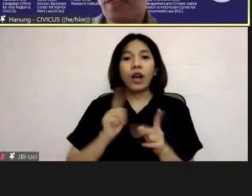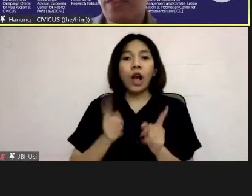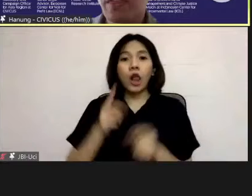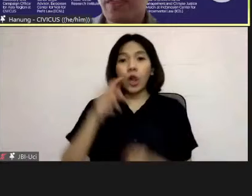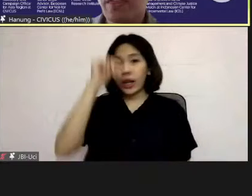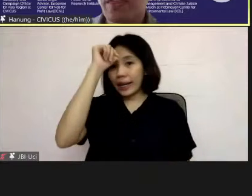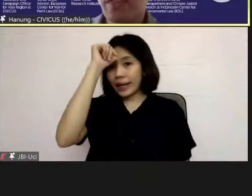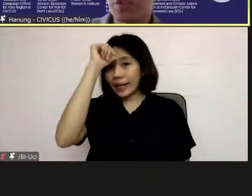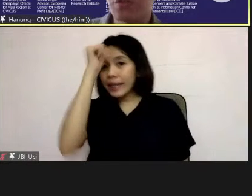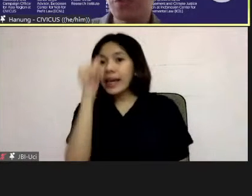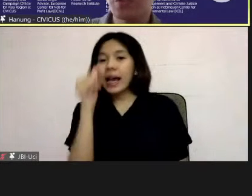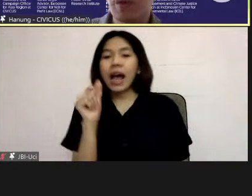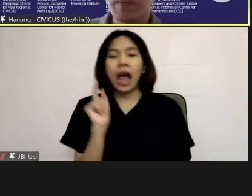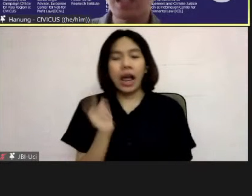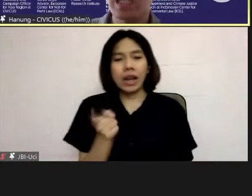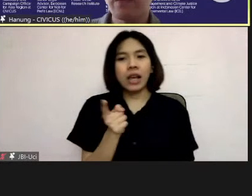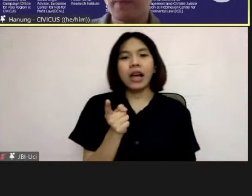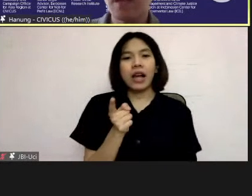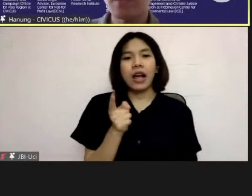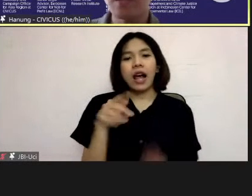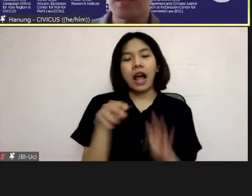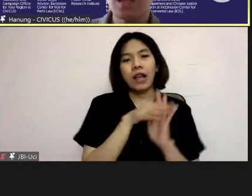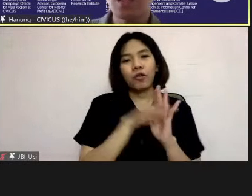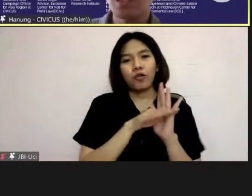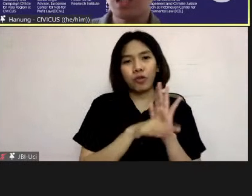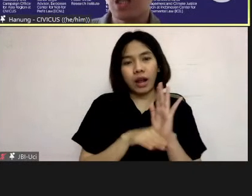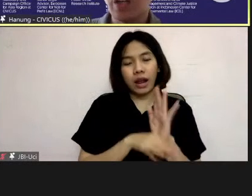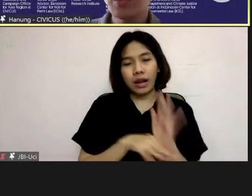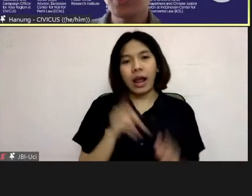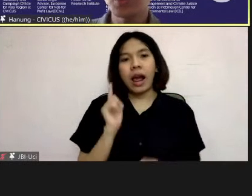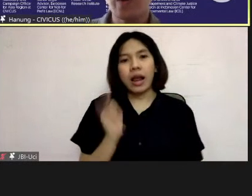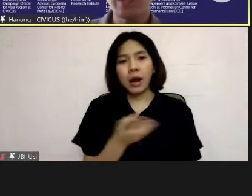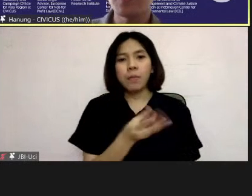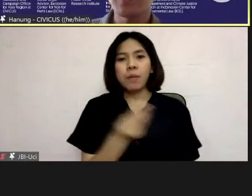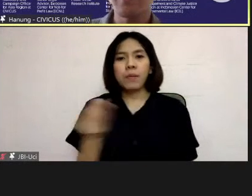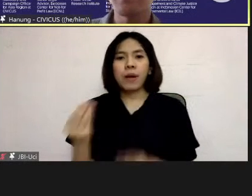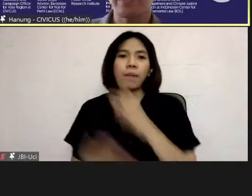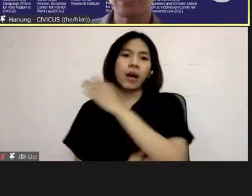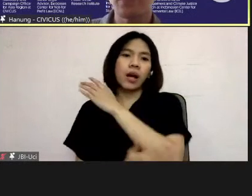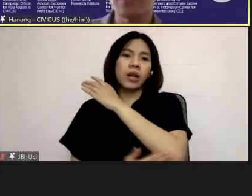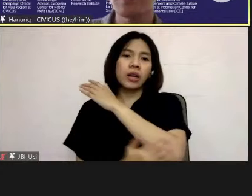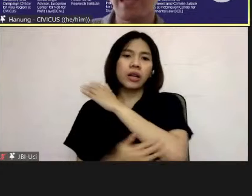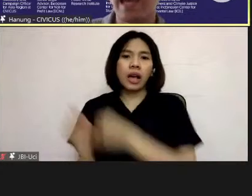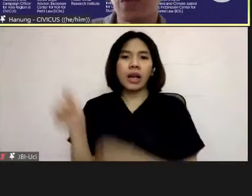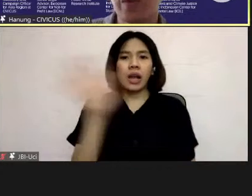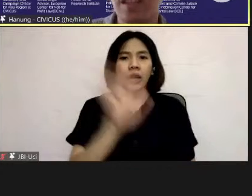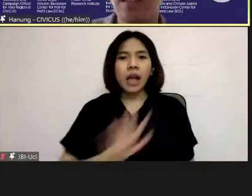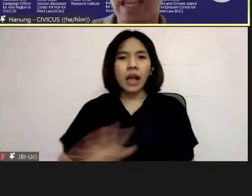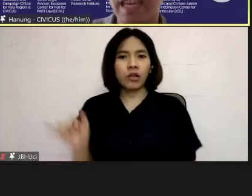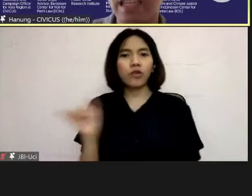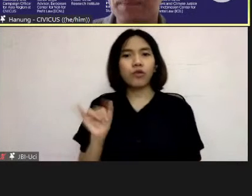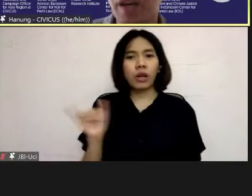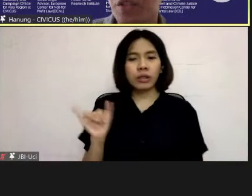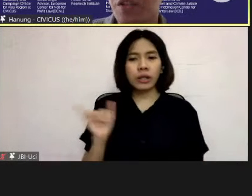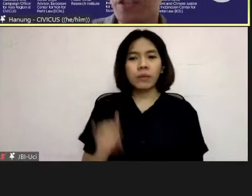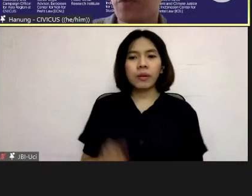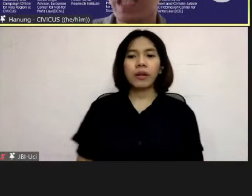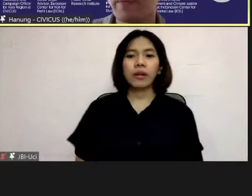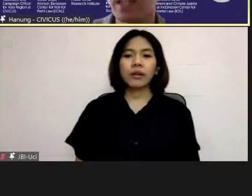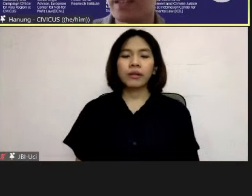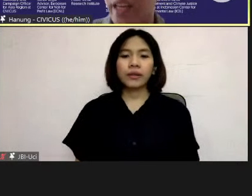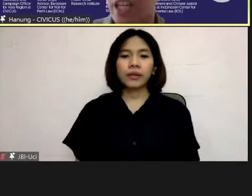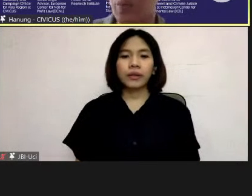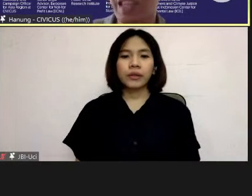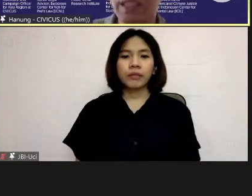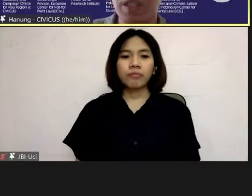least 13 countries in Asia have used criminal defamation laws to try to silence activists and critics in the past years. For